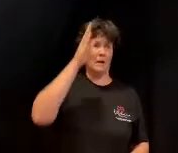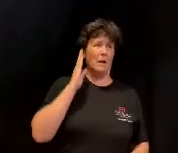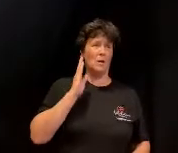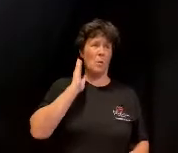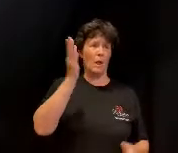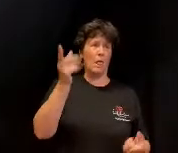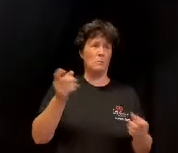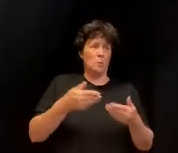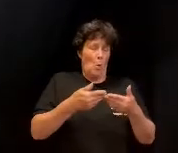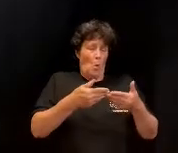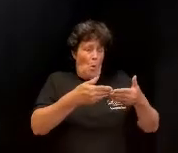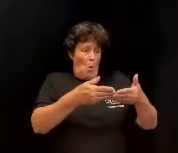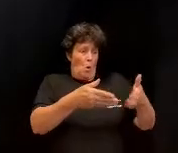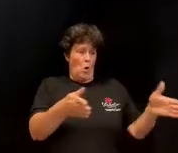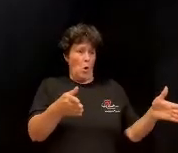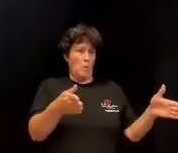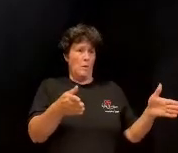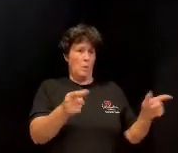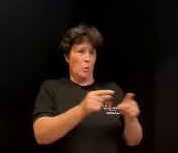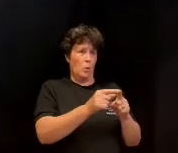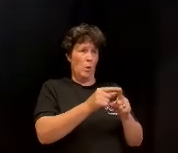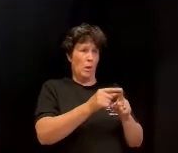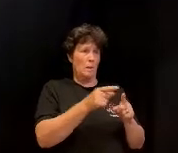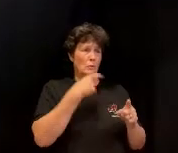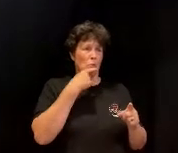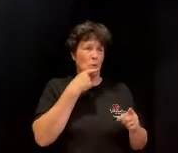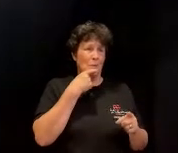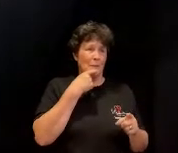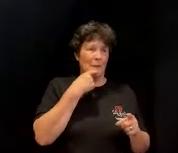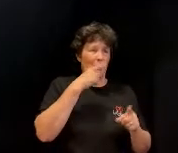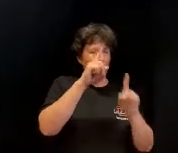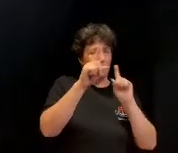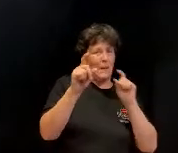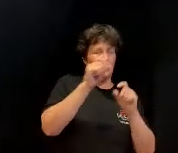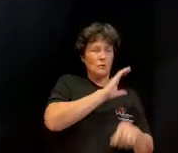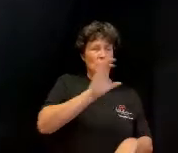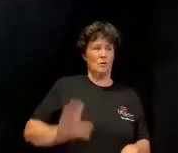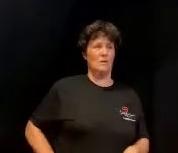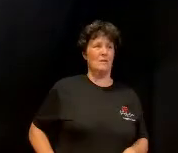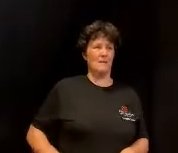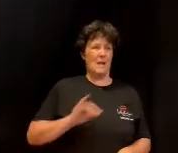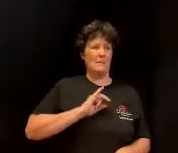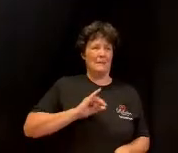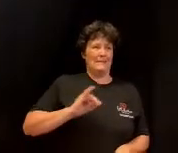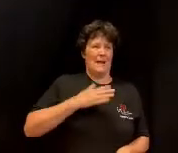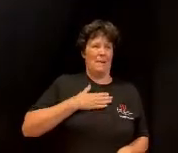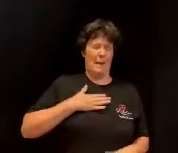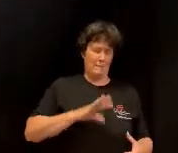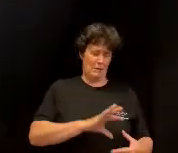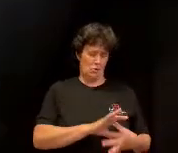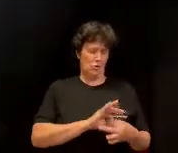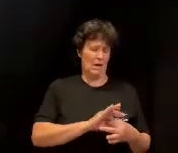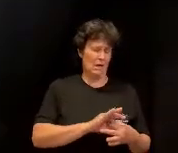us a door for the word to speak the mystery of Christ, for which I am also in chains.